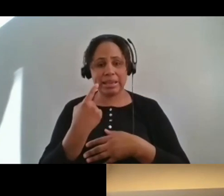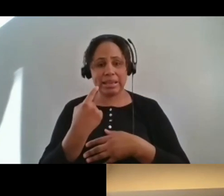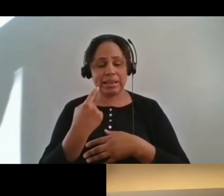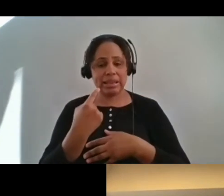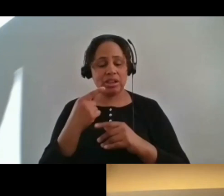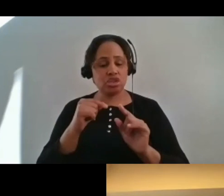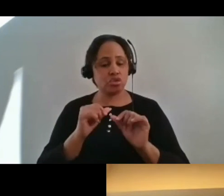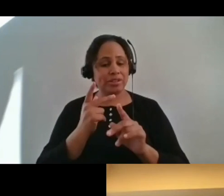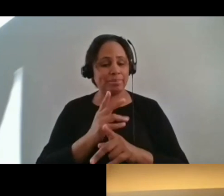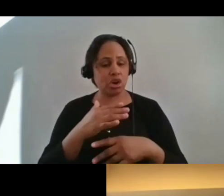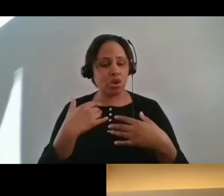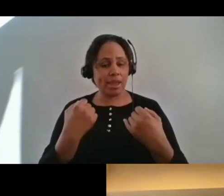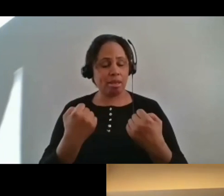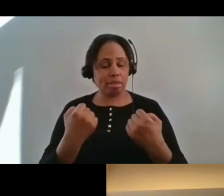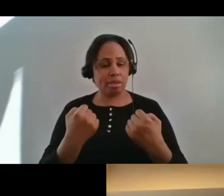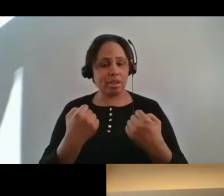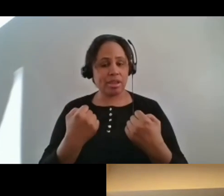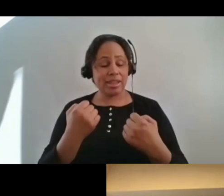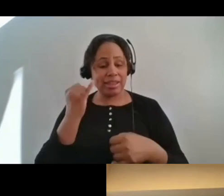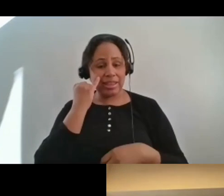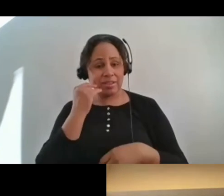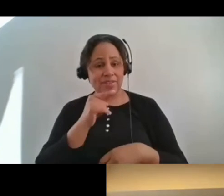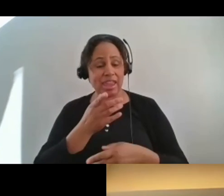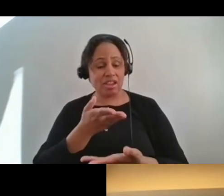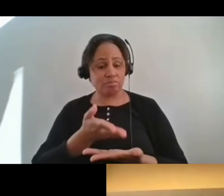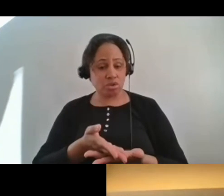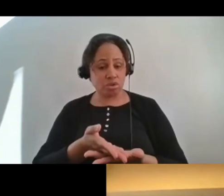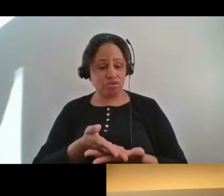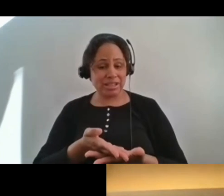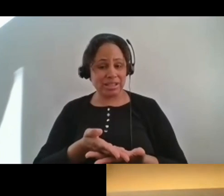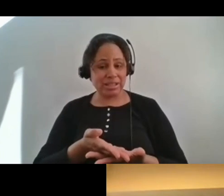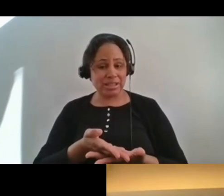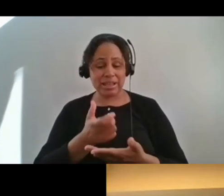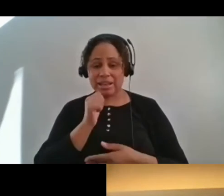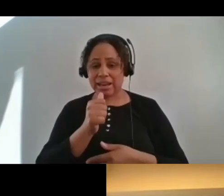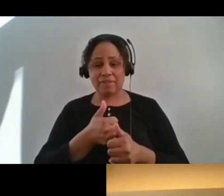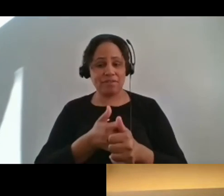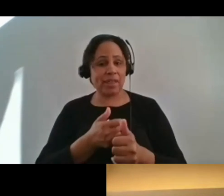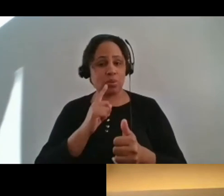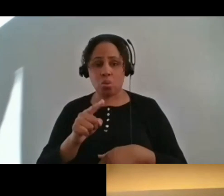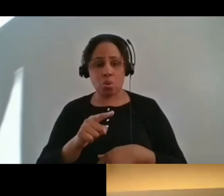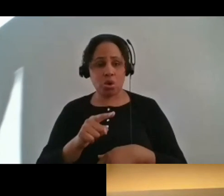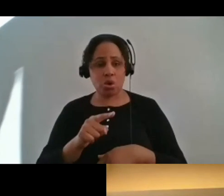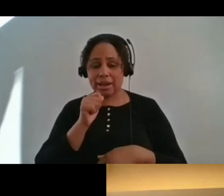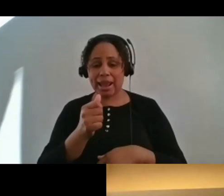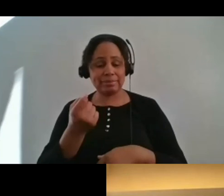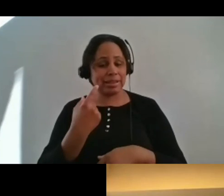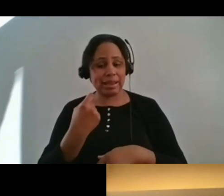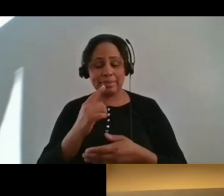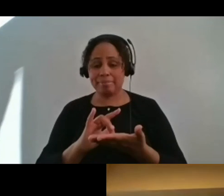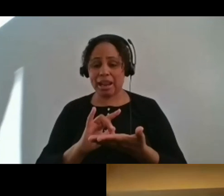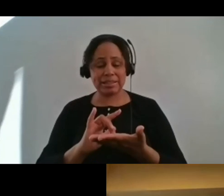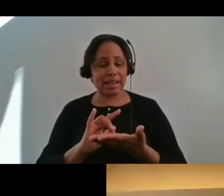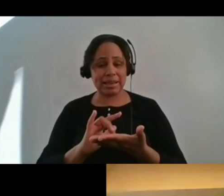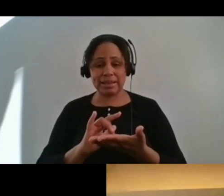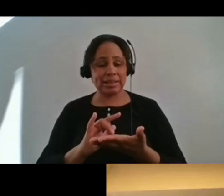good normal electrolytes, if they have proven to be a non-adherent patient and they're not taking their medications